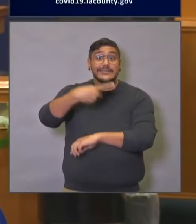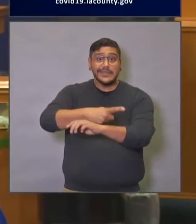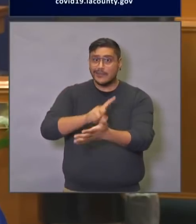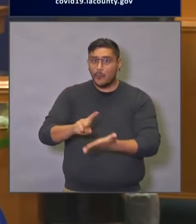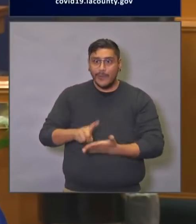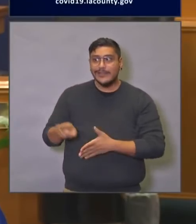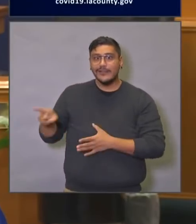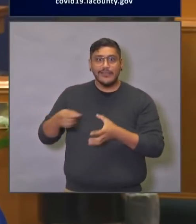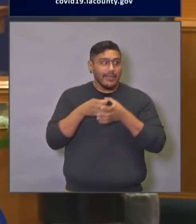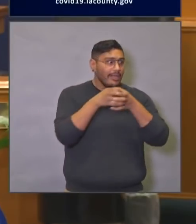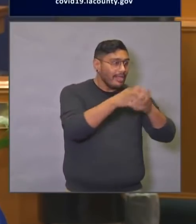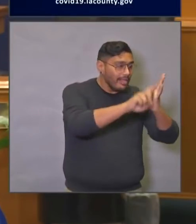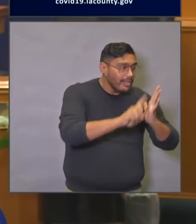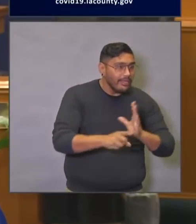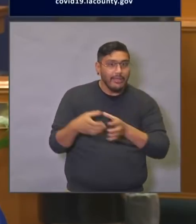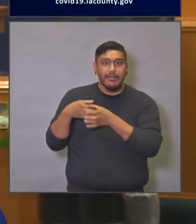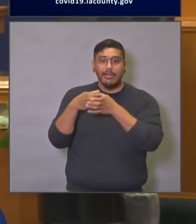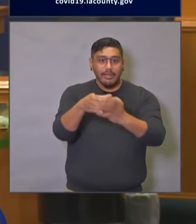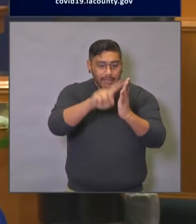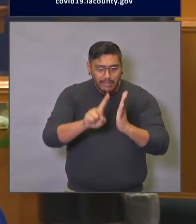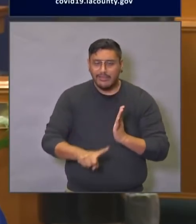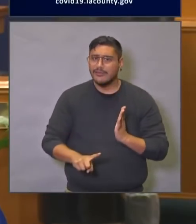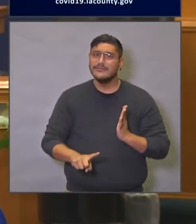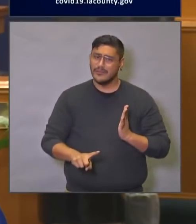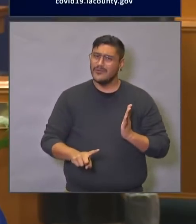part of compliance. So thanks for that question.